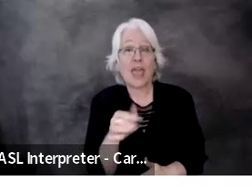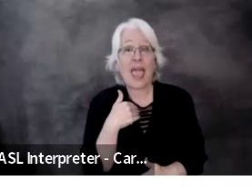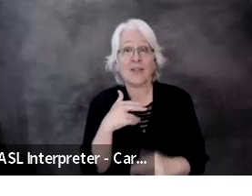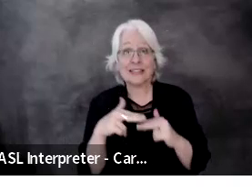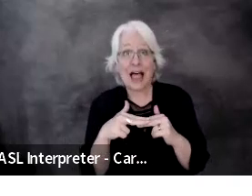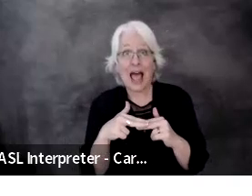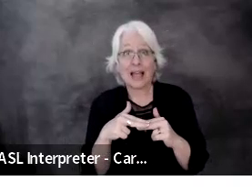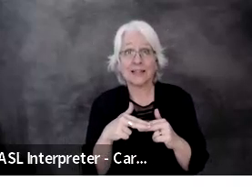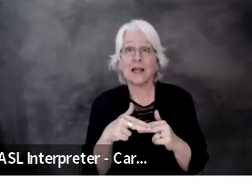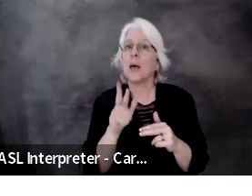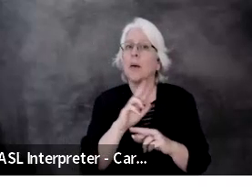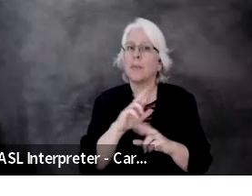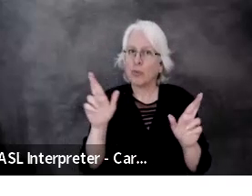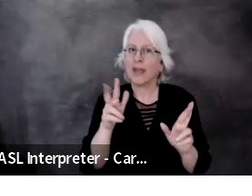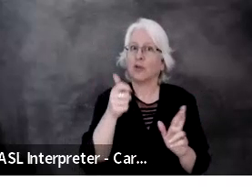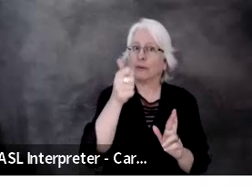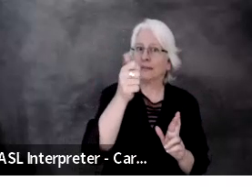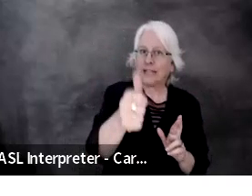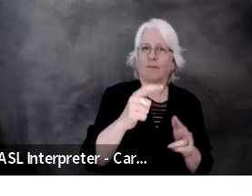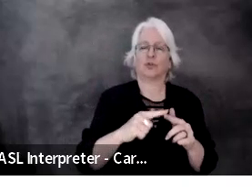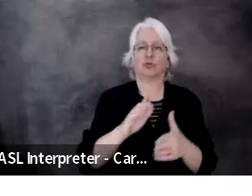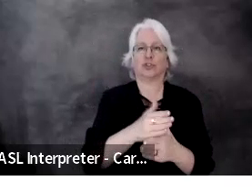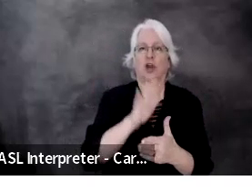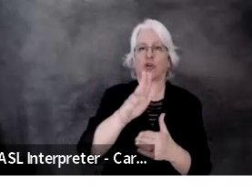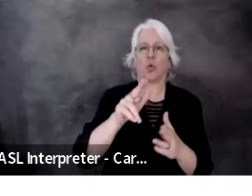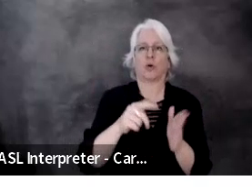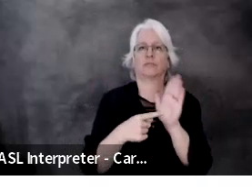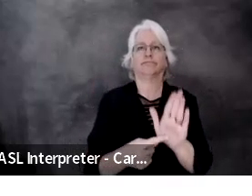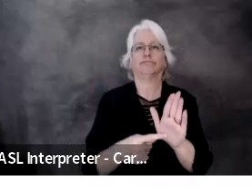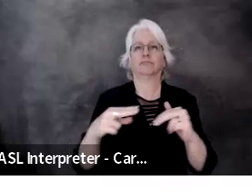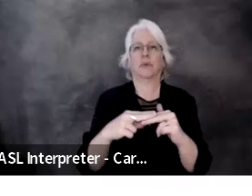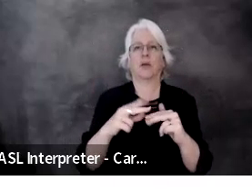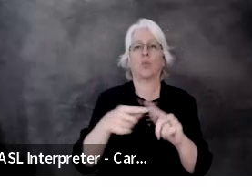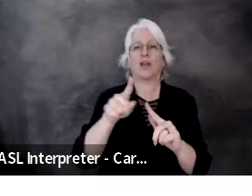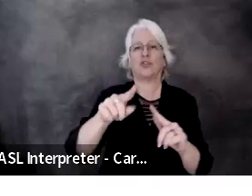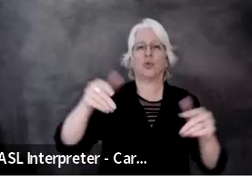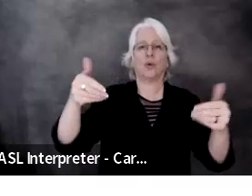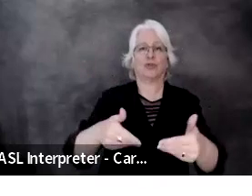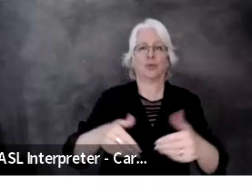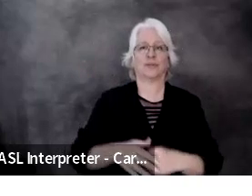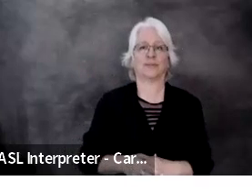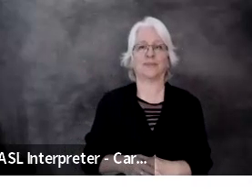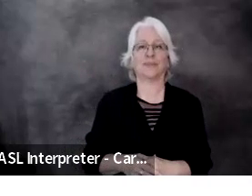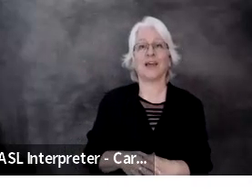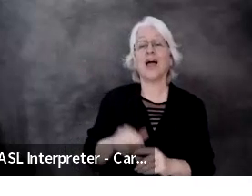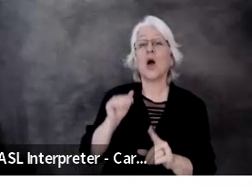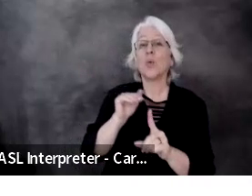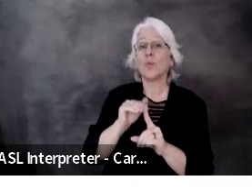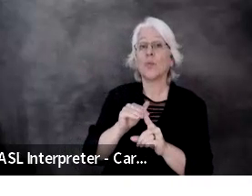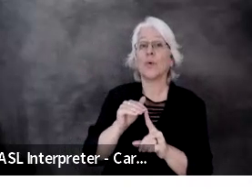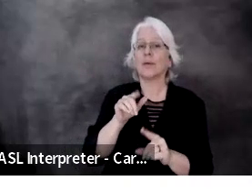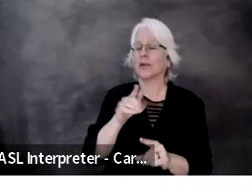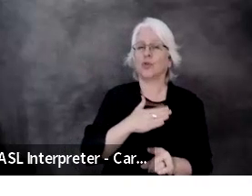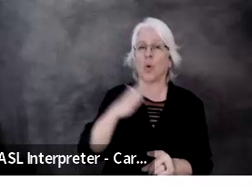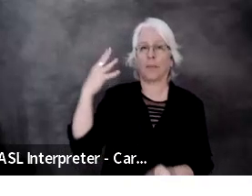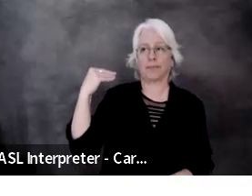be prepared to share their screen at the time of their introduction. As a reminder, please keep your cameras off